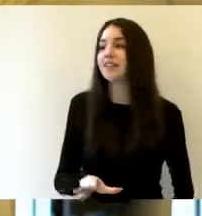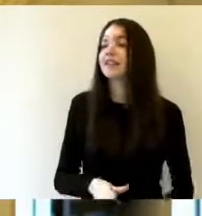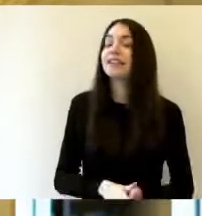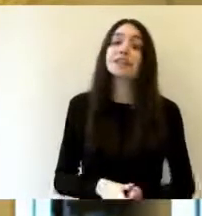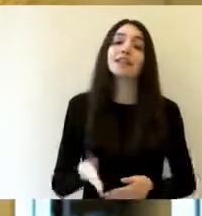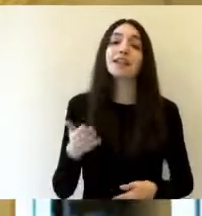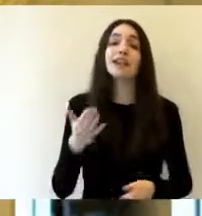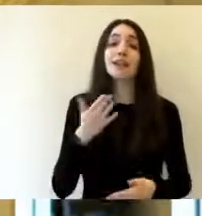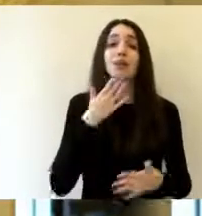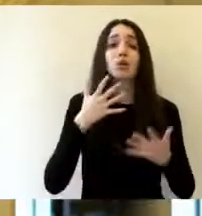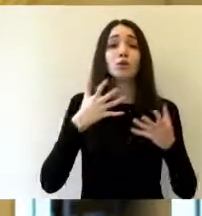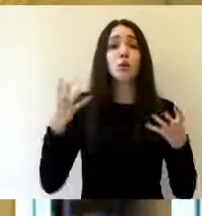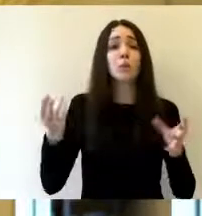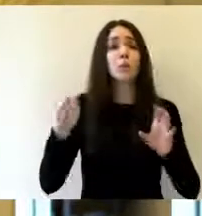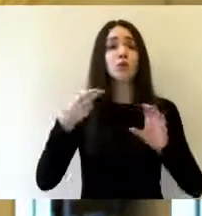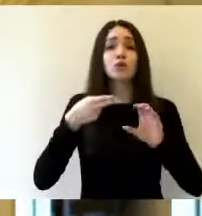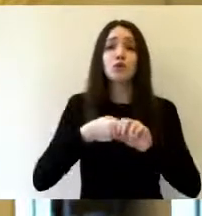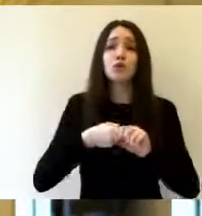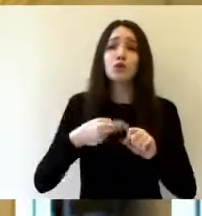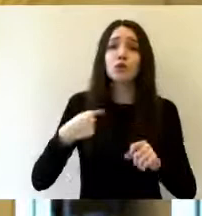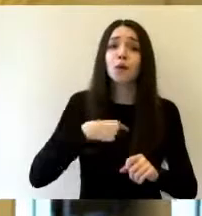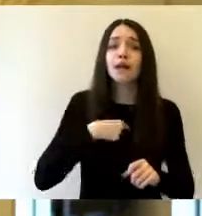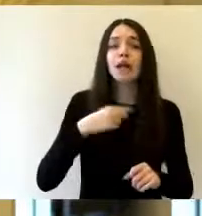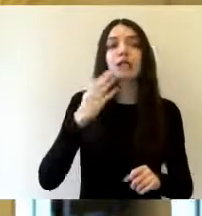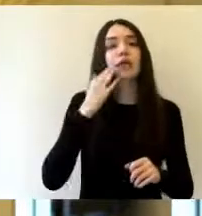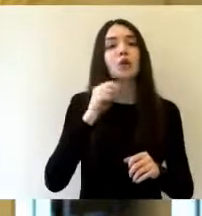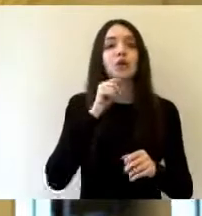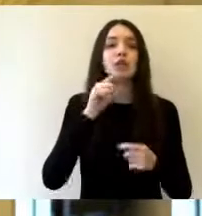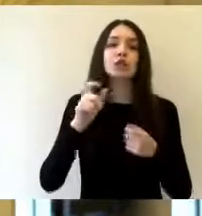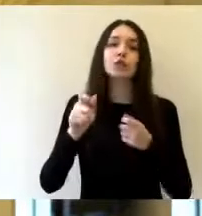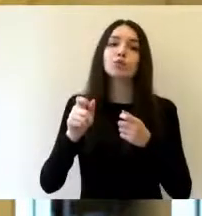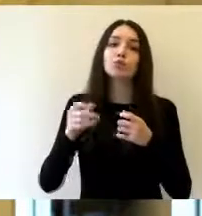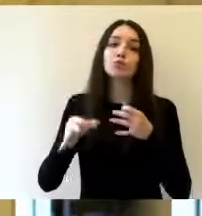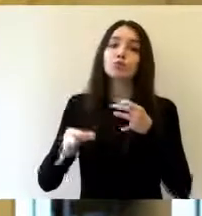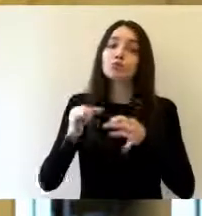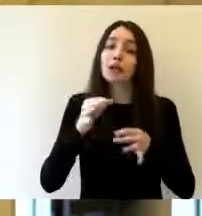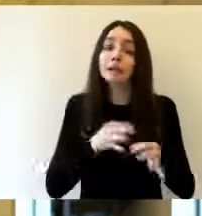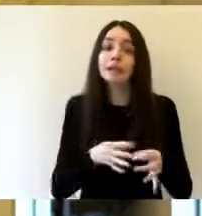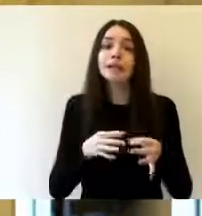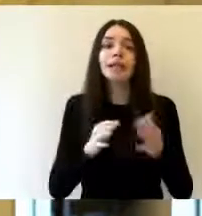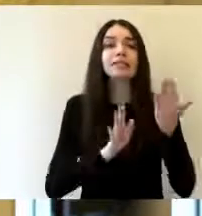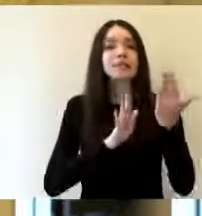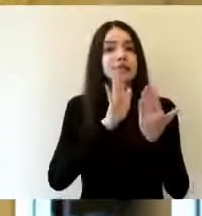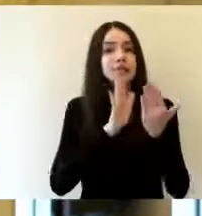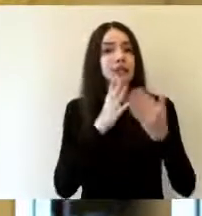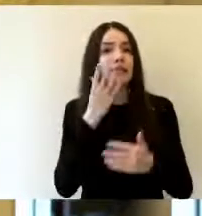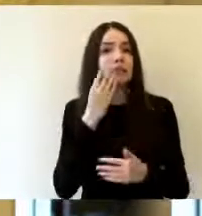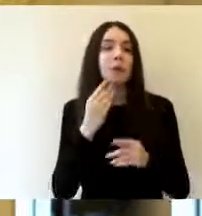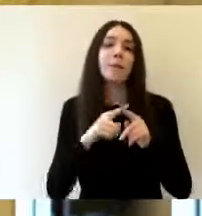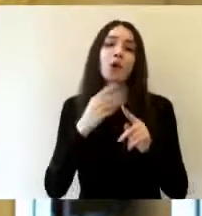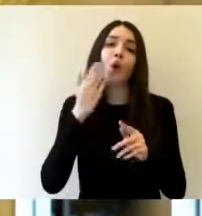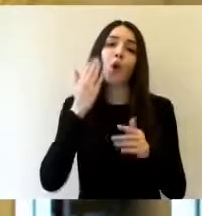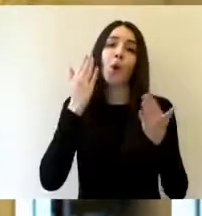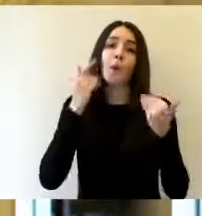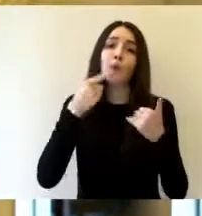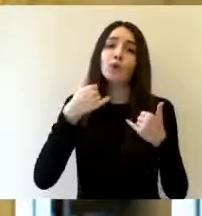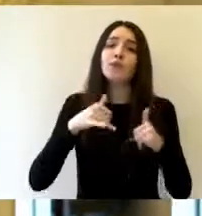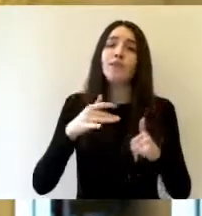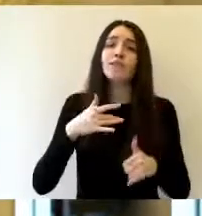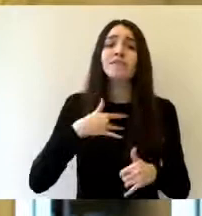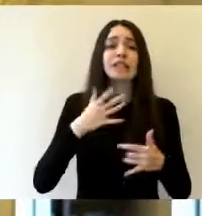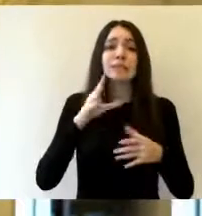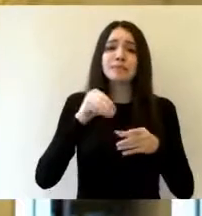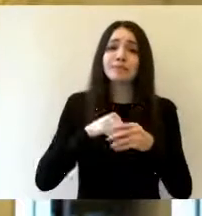Thank you so much for joining us. We know that this doesn't replace the in-life experience, but we hope that you still feel part of this